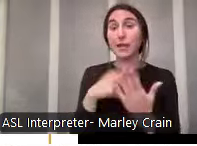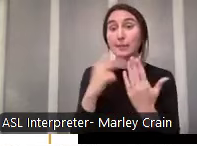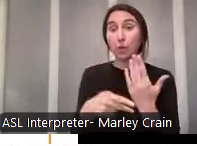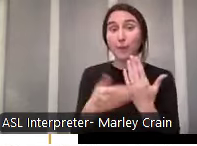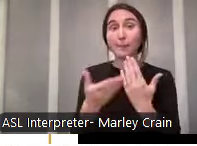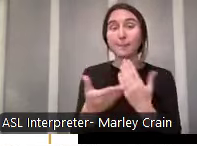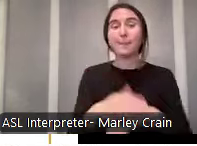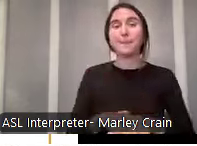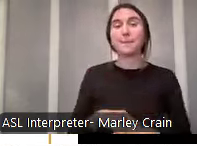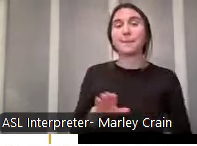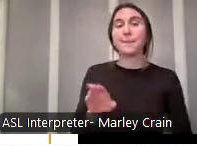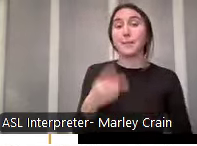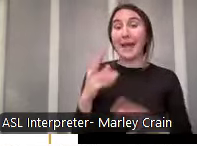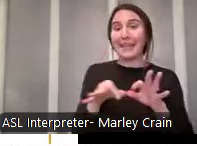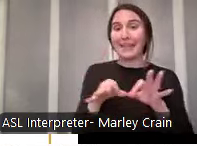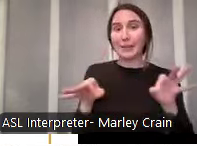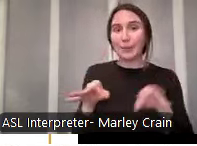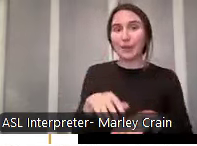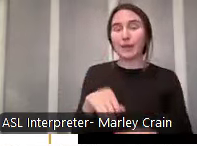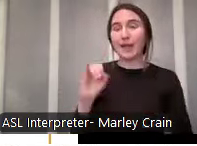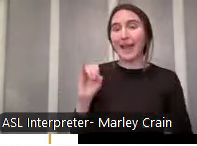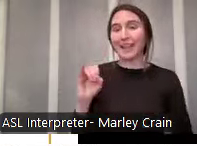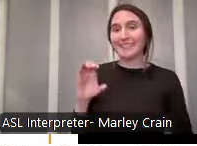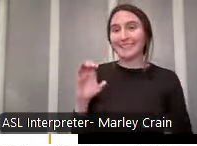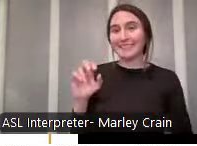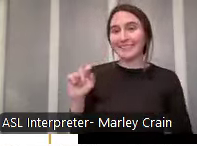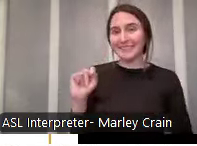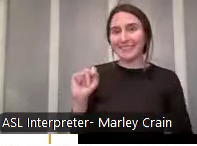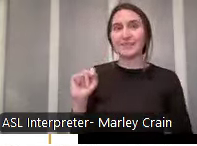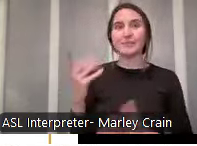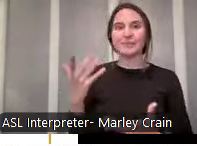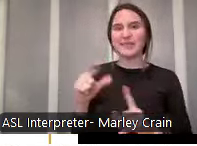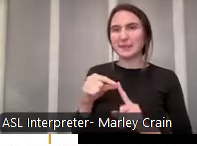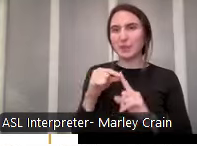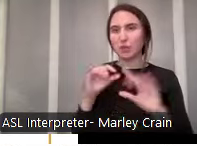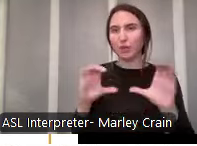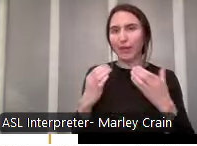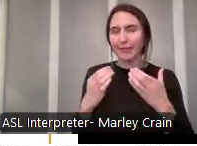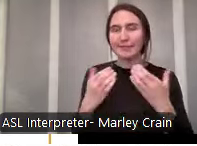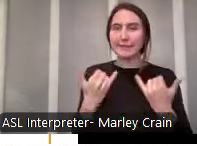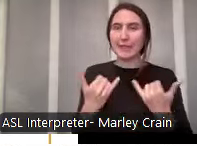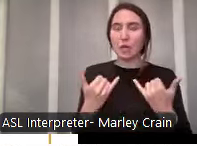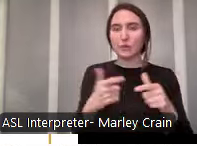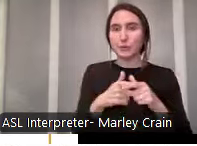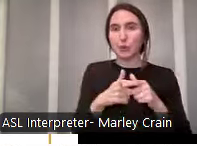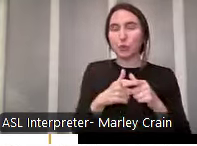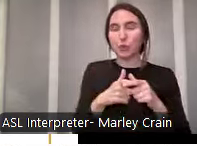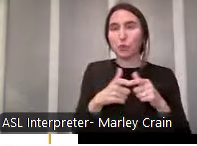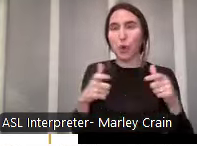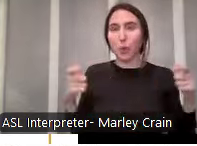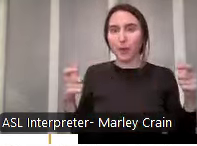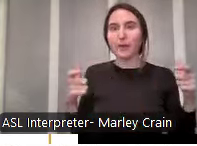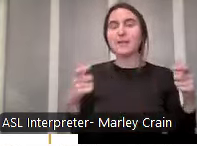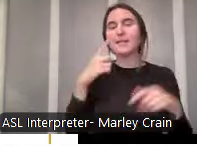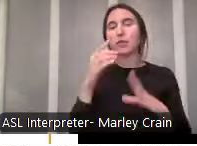they've expanded these. There's still a huge need for them. But for students who have disabilities and need language